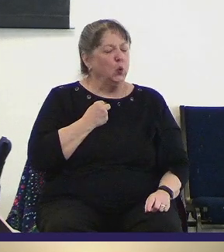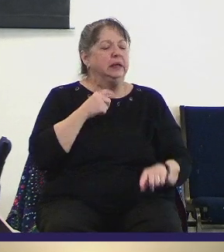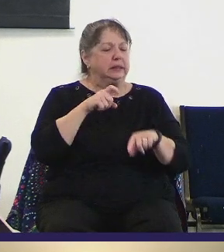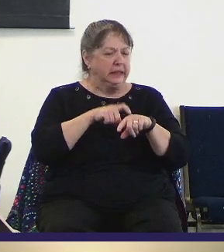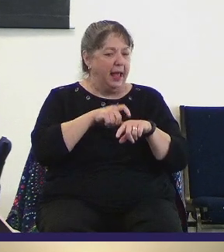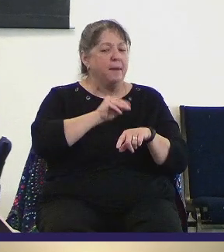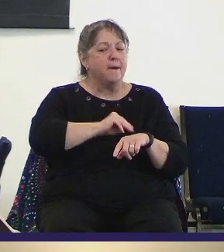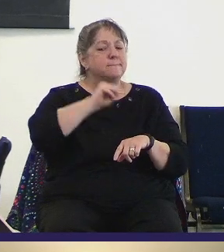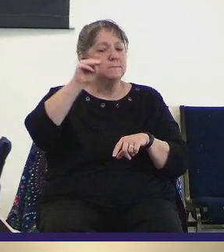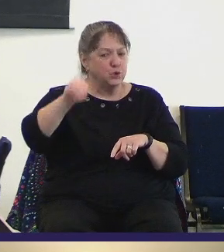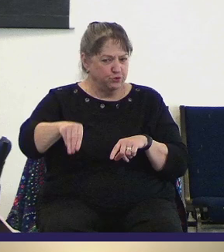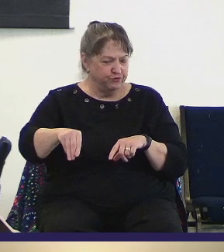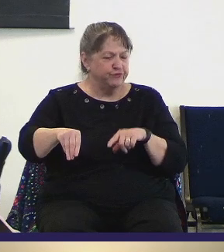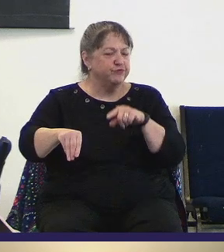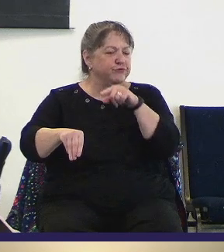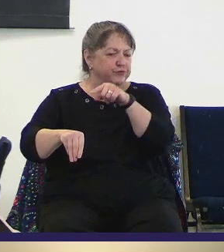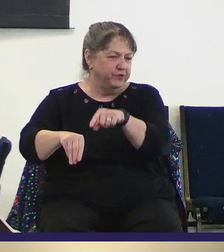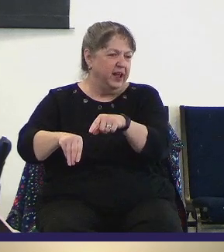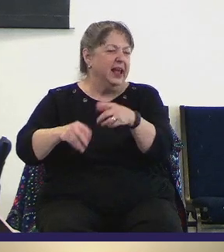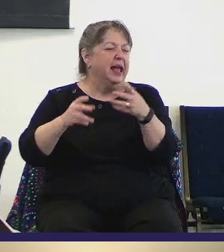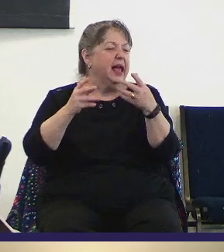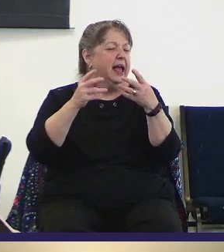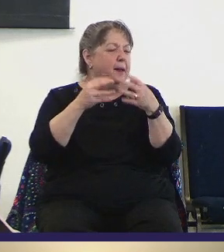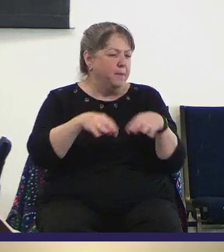heart in regards to the state of our times